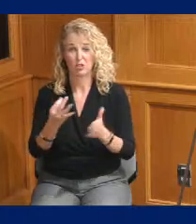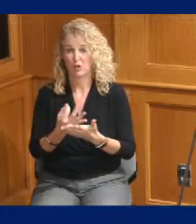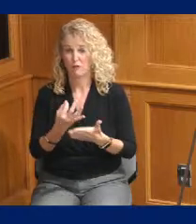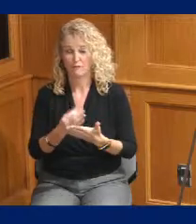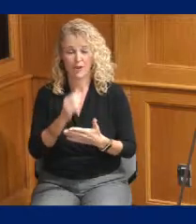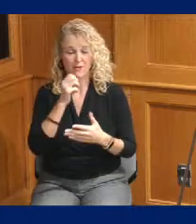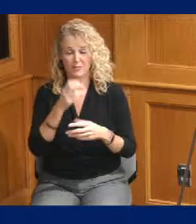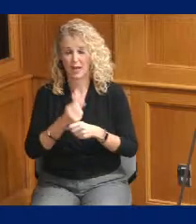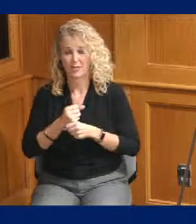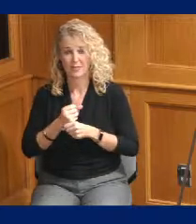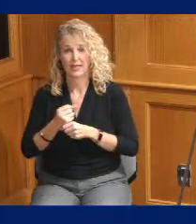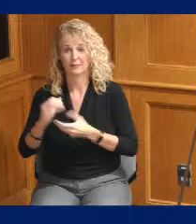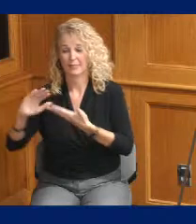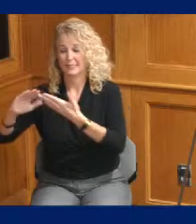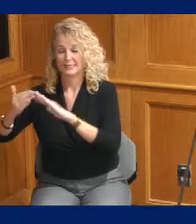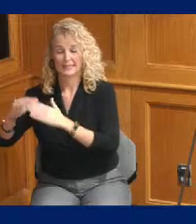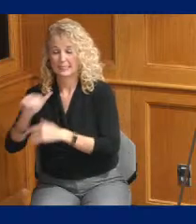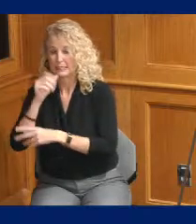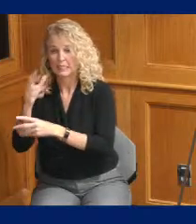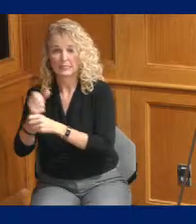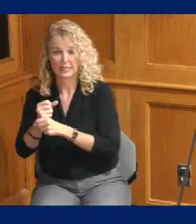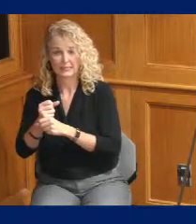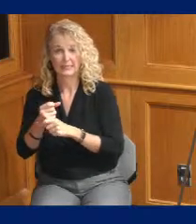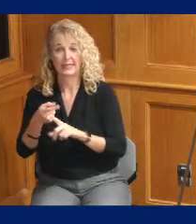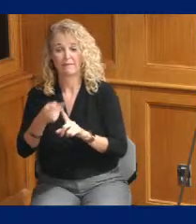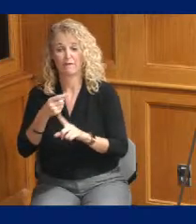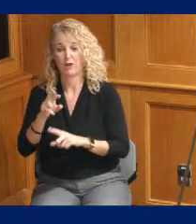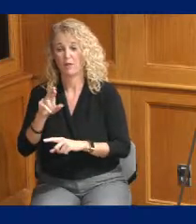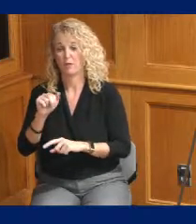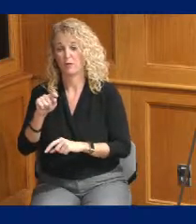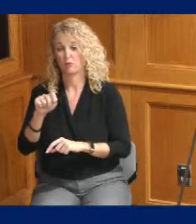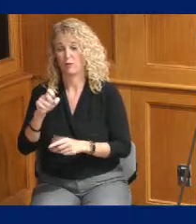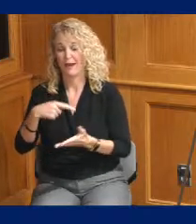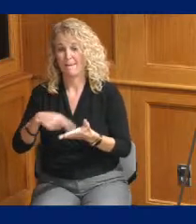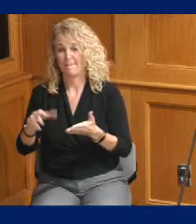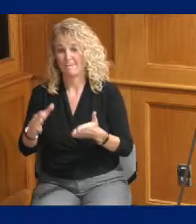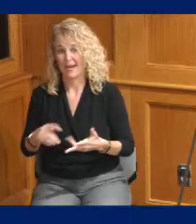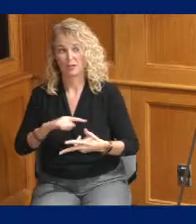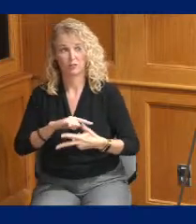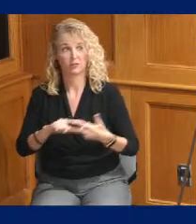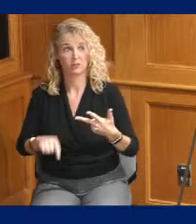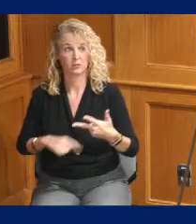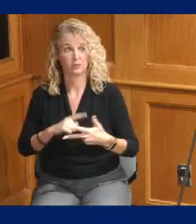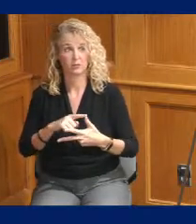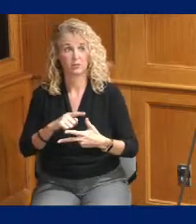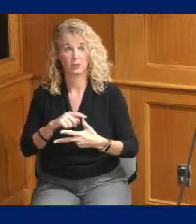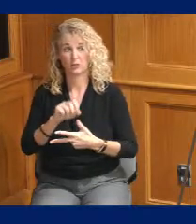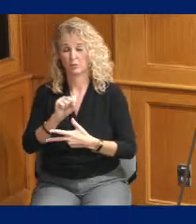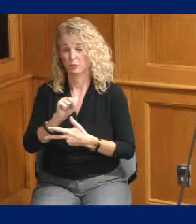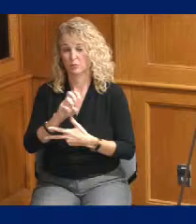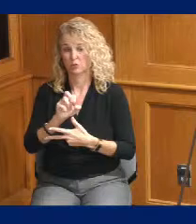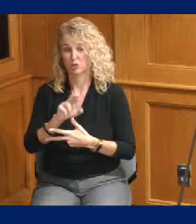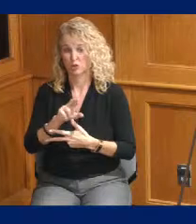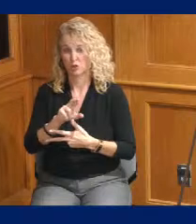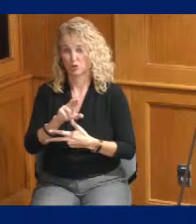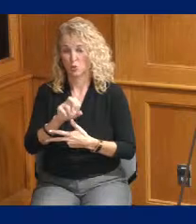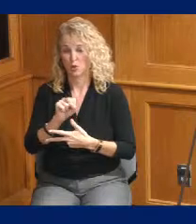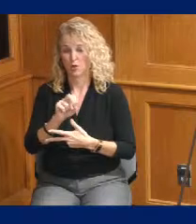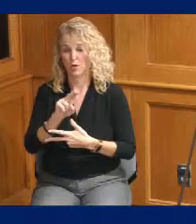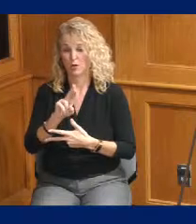City of Cincinnati General Fund. Their funds come from ratepayers, which are three primary sources: the sewer service charges,